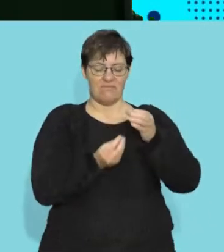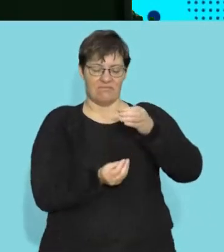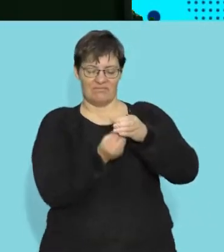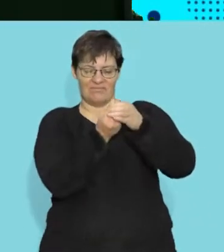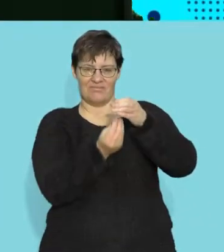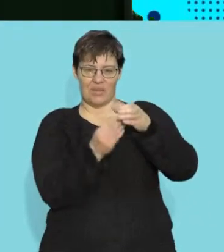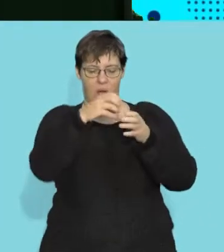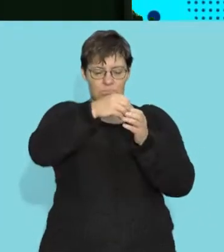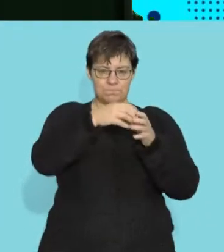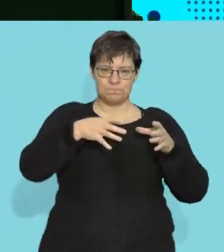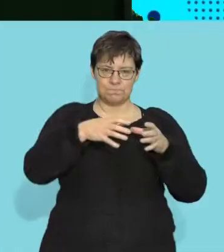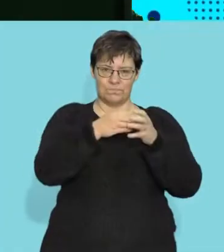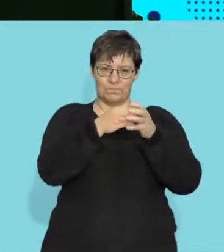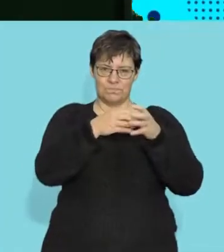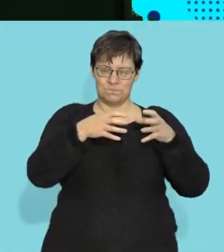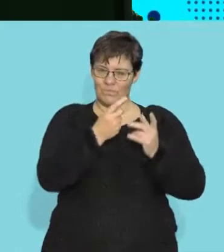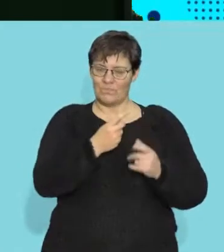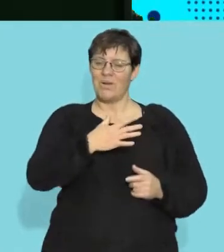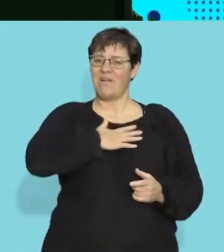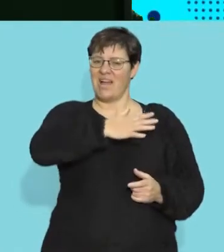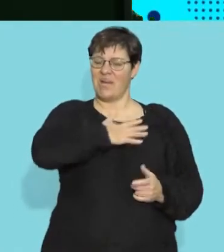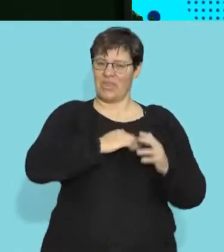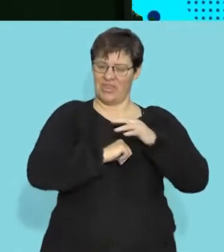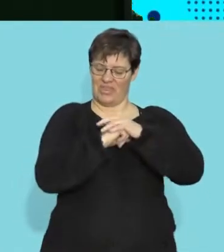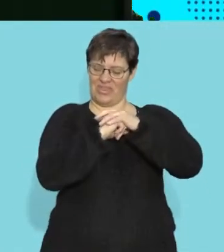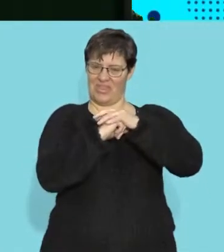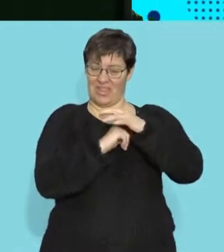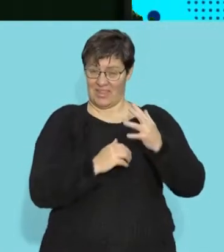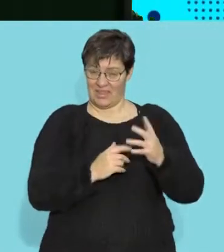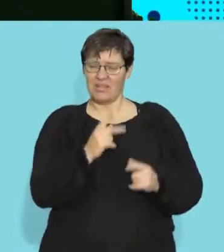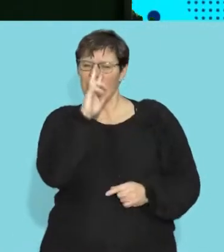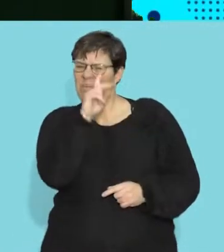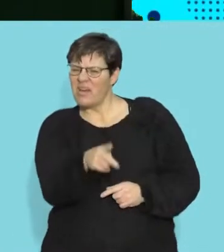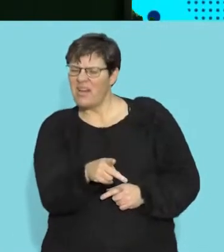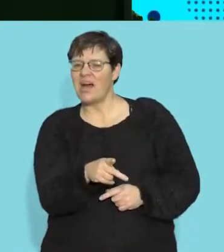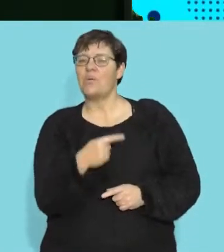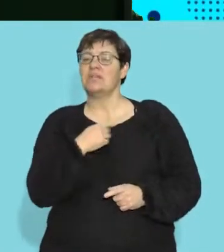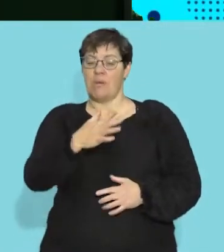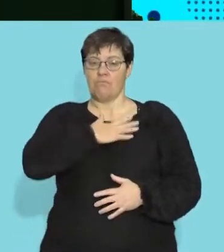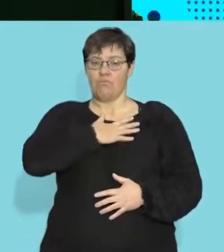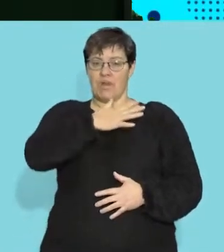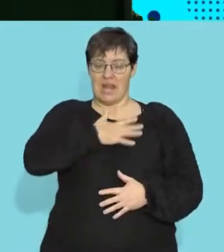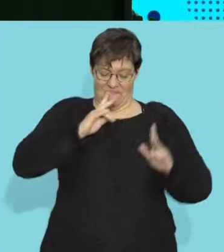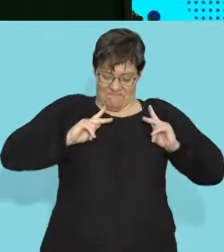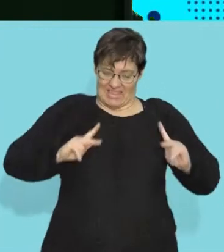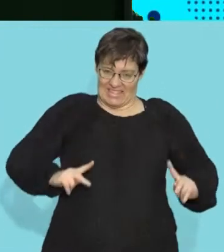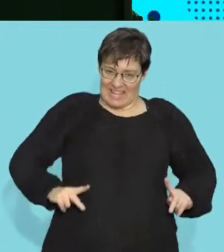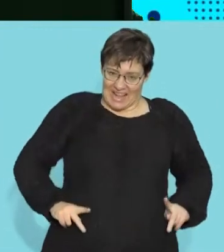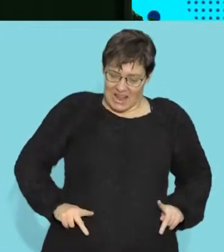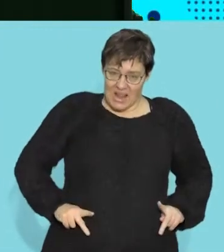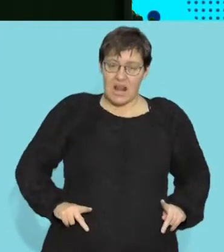we breathe in air. And we said that breathing was the actual physical bringing